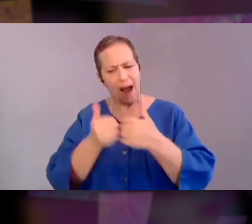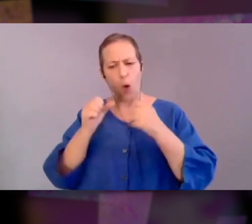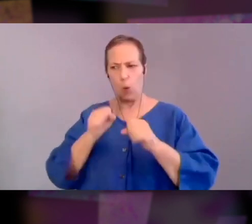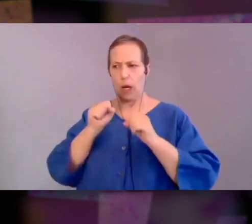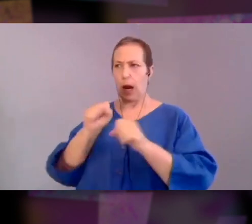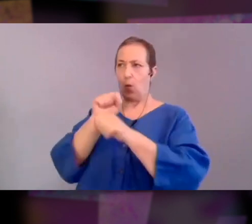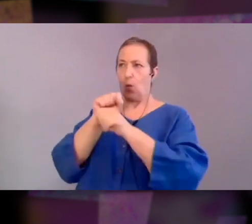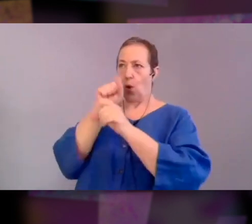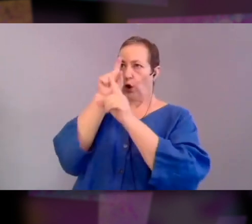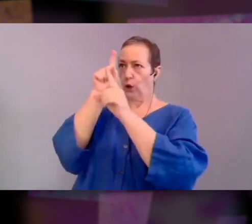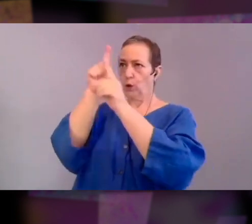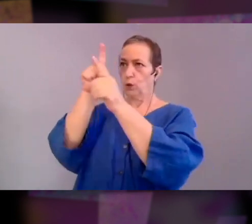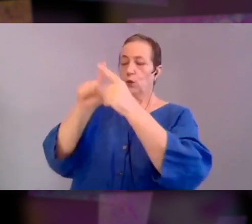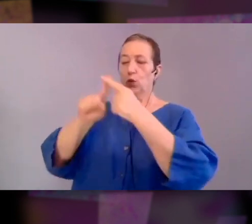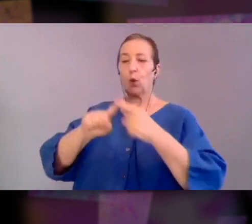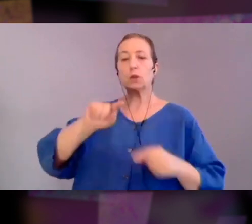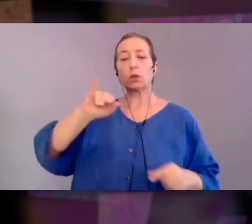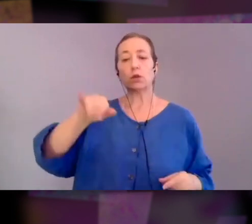healing?